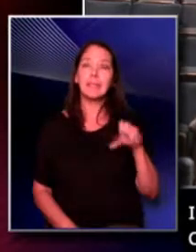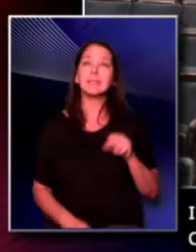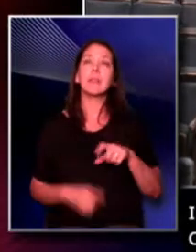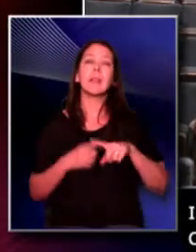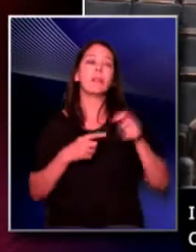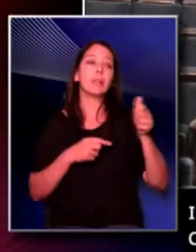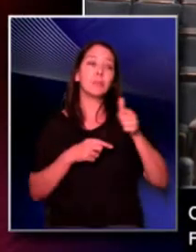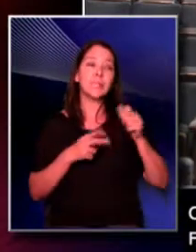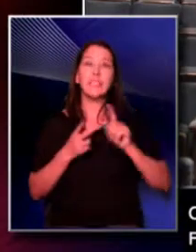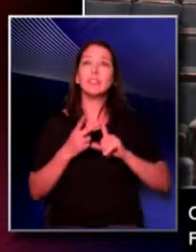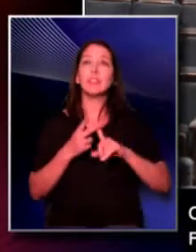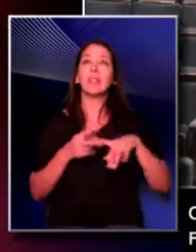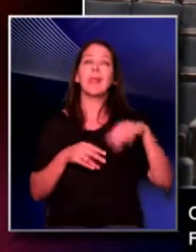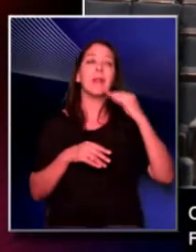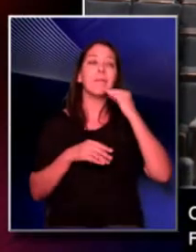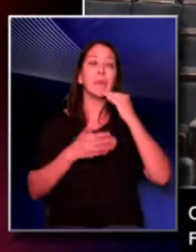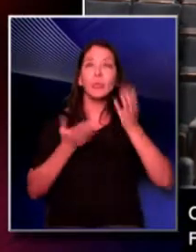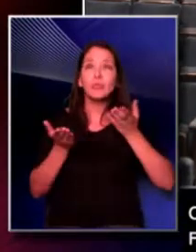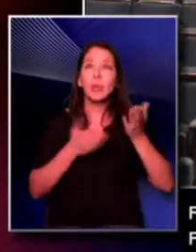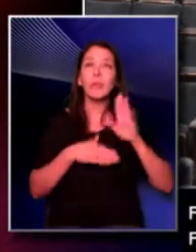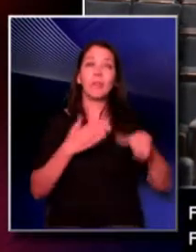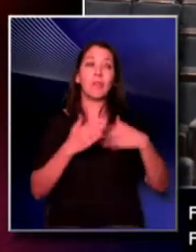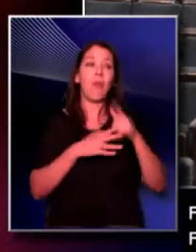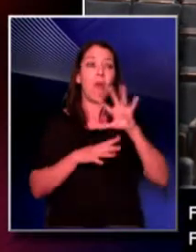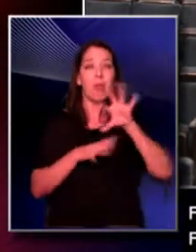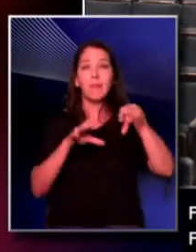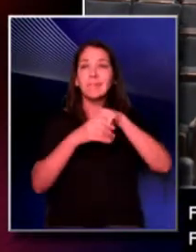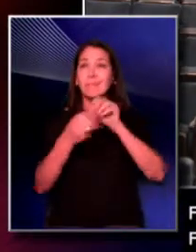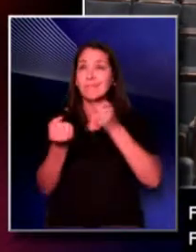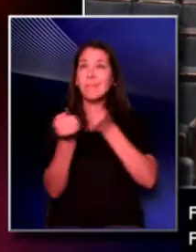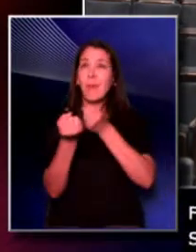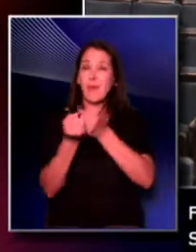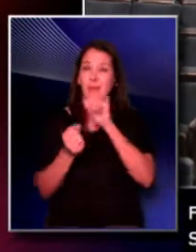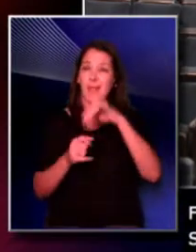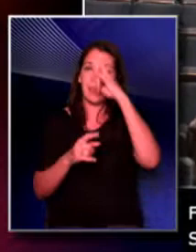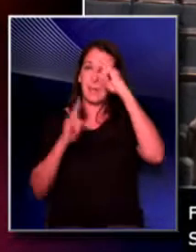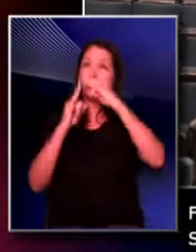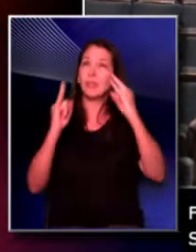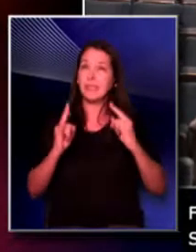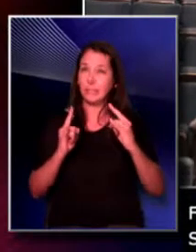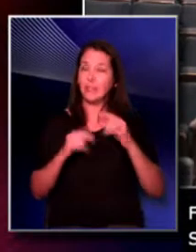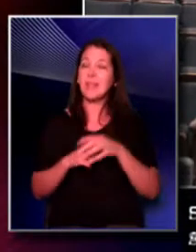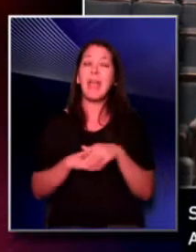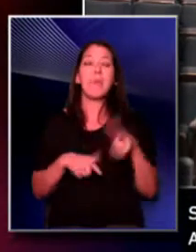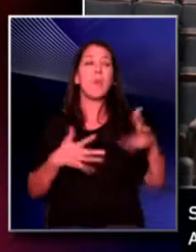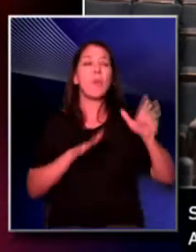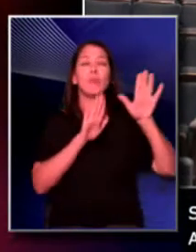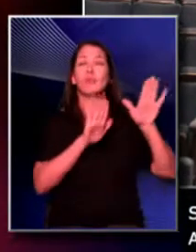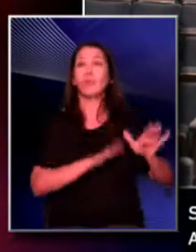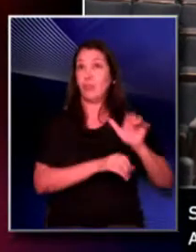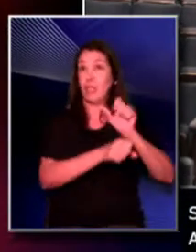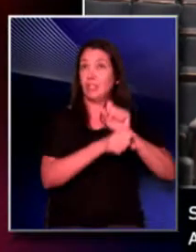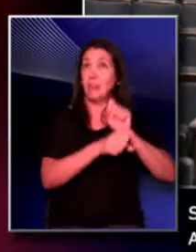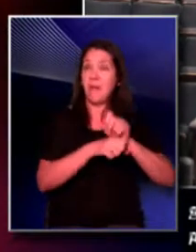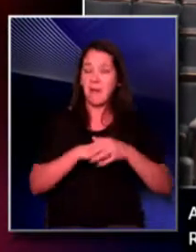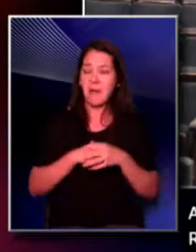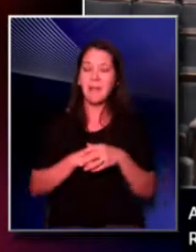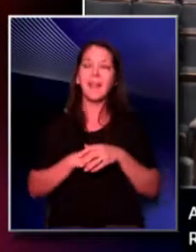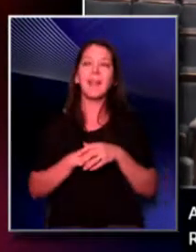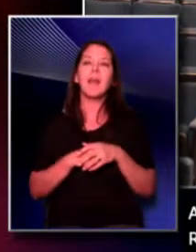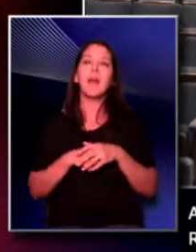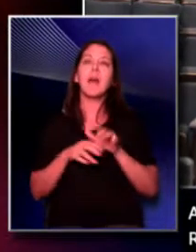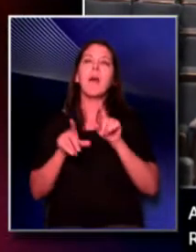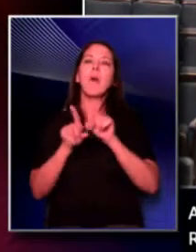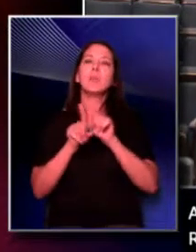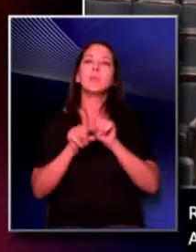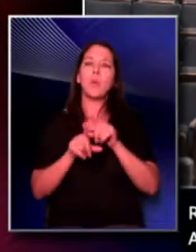all supported all the transition camps and summer schools. They did a really good job. Also,